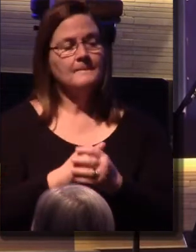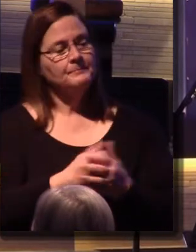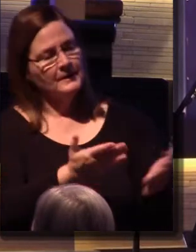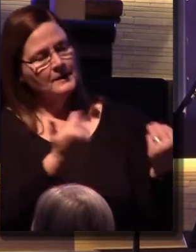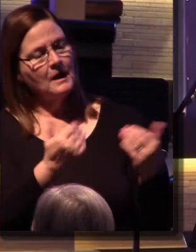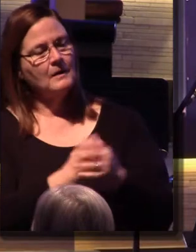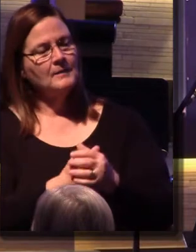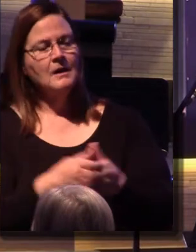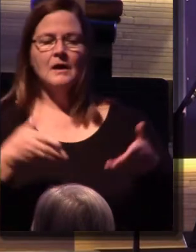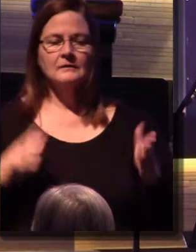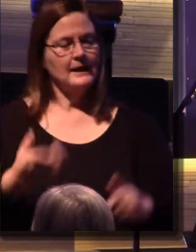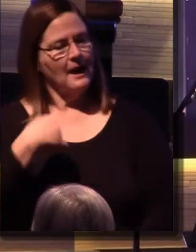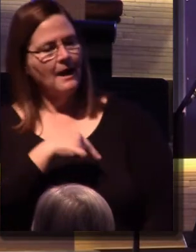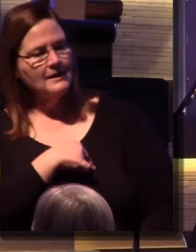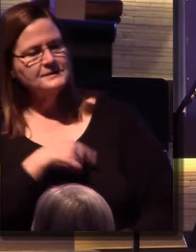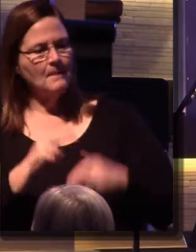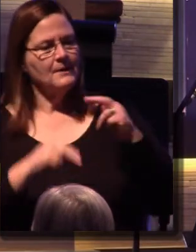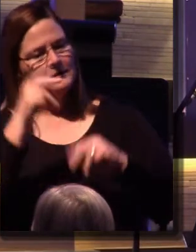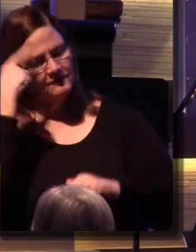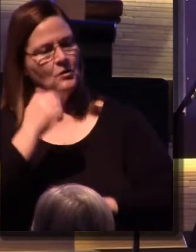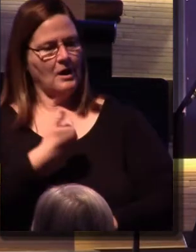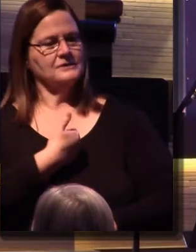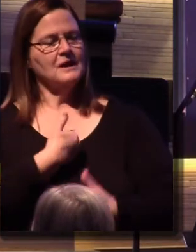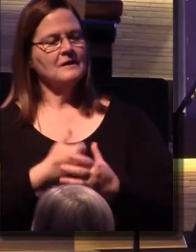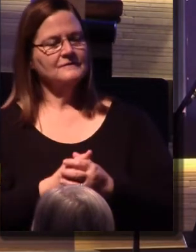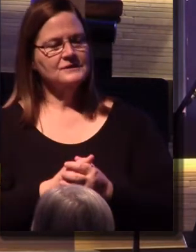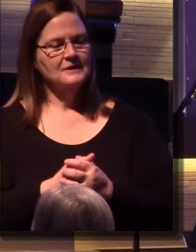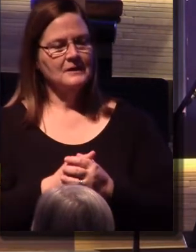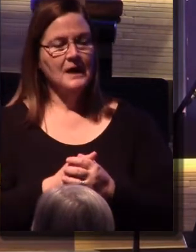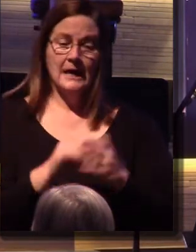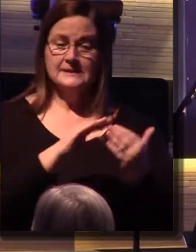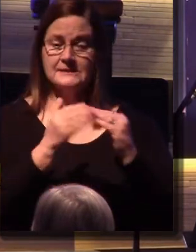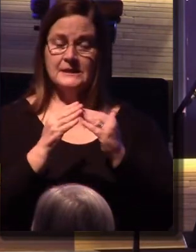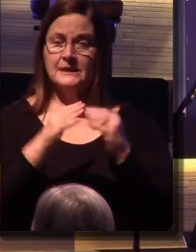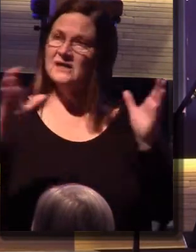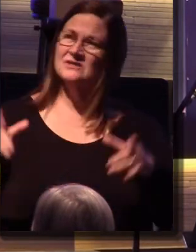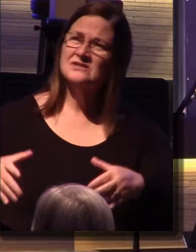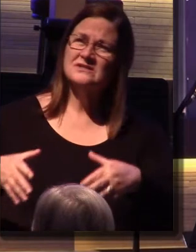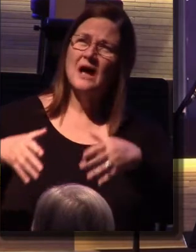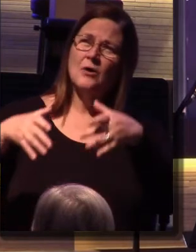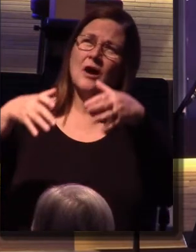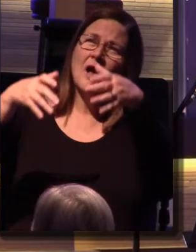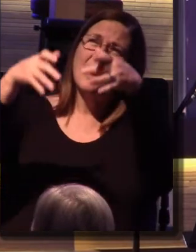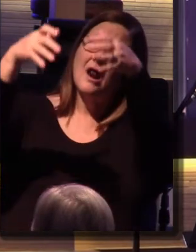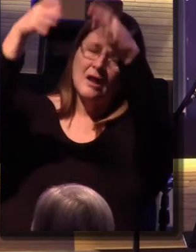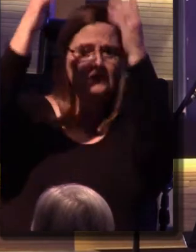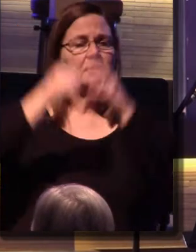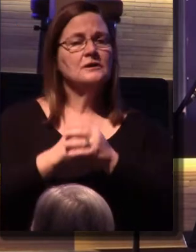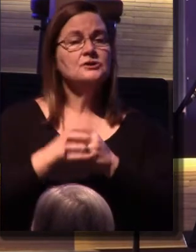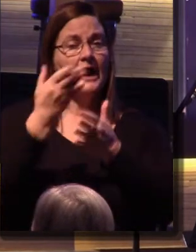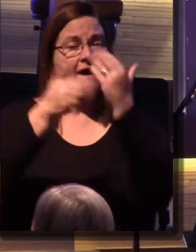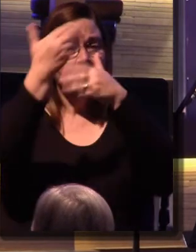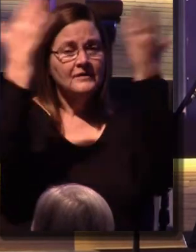and they said, come, let us build for ourselves a city and a tower whose top will reach into